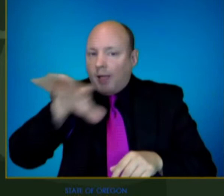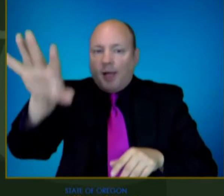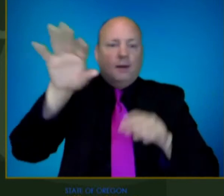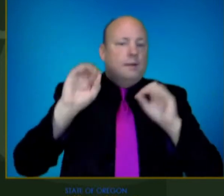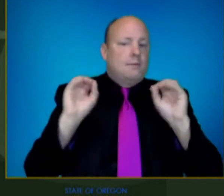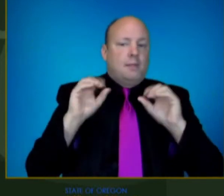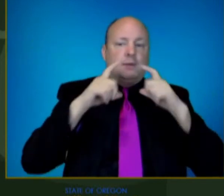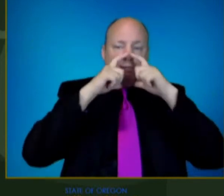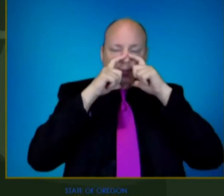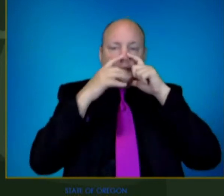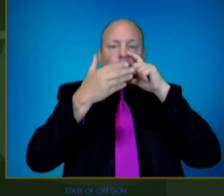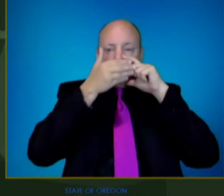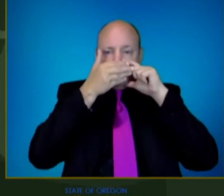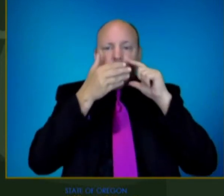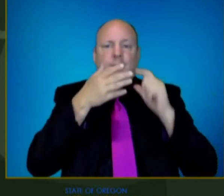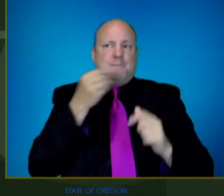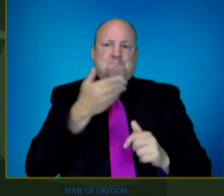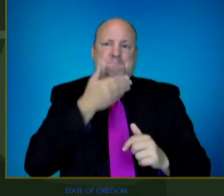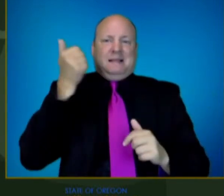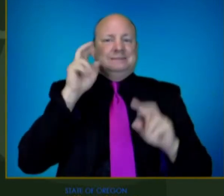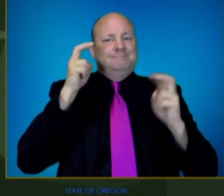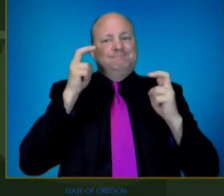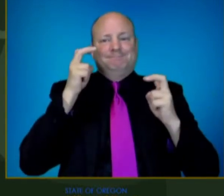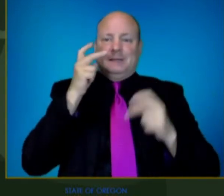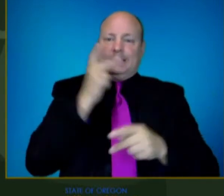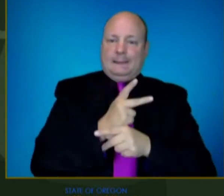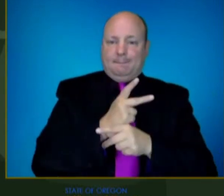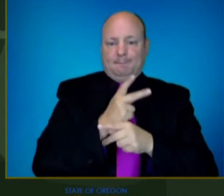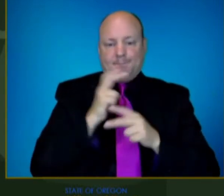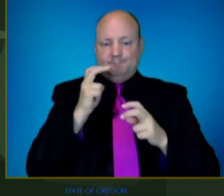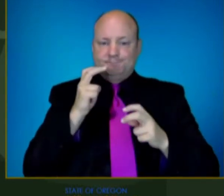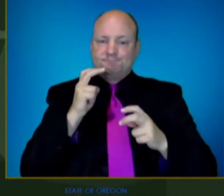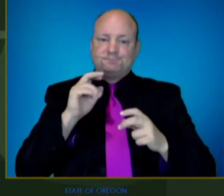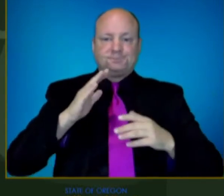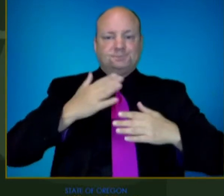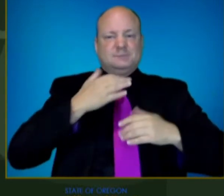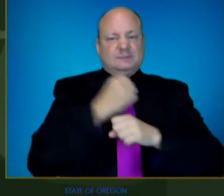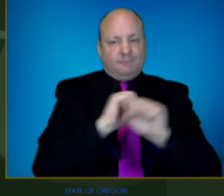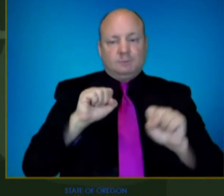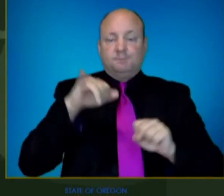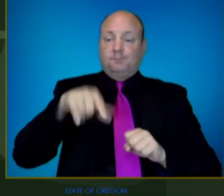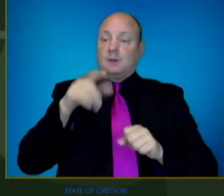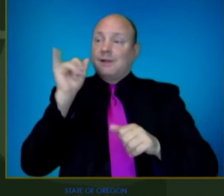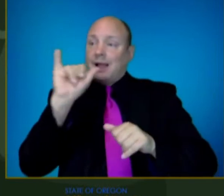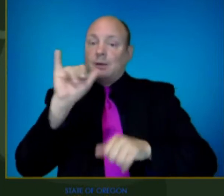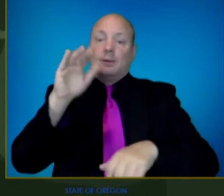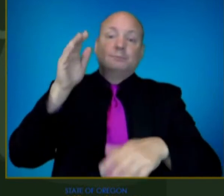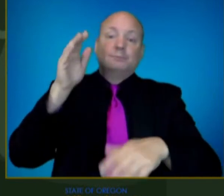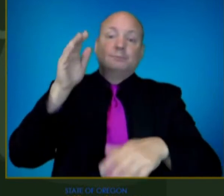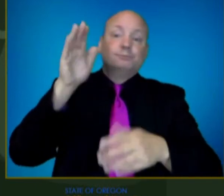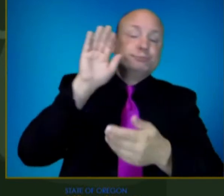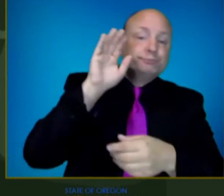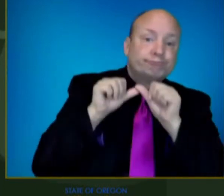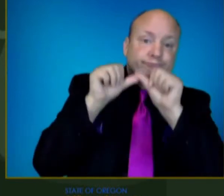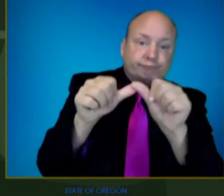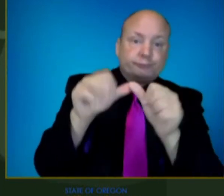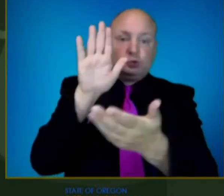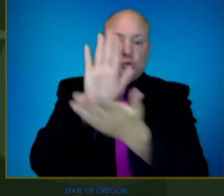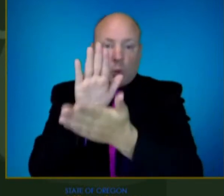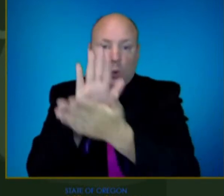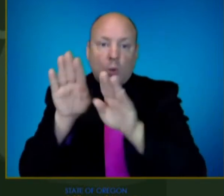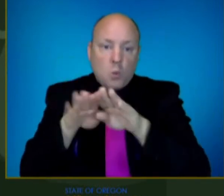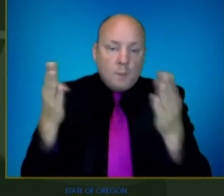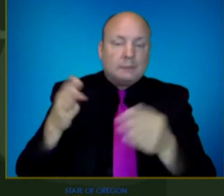best bet at keeping our schools and our businesses open. I know Oregonians are tired of